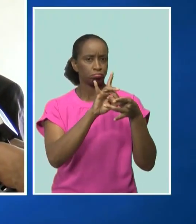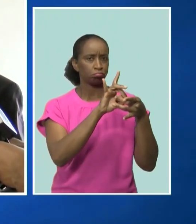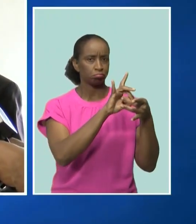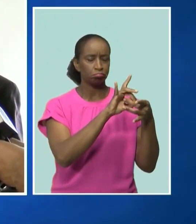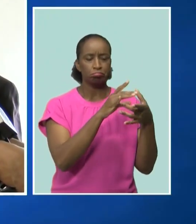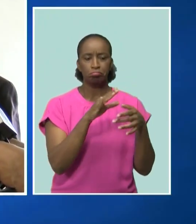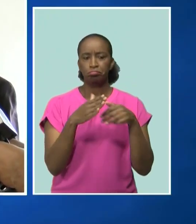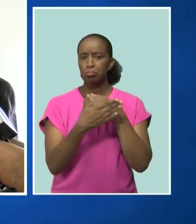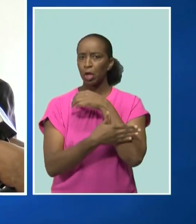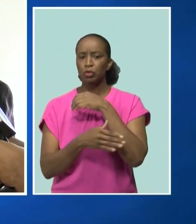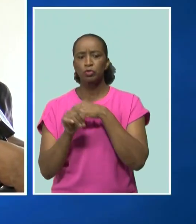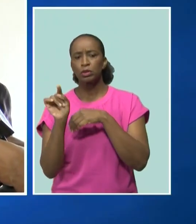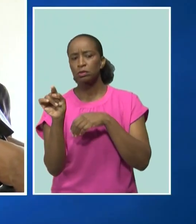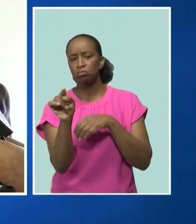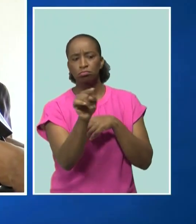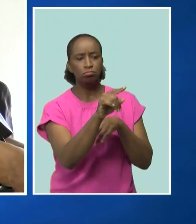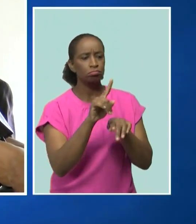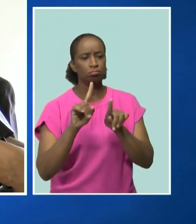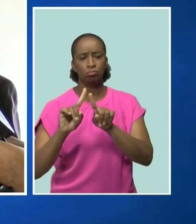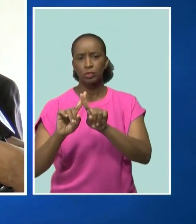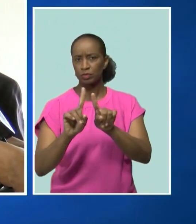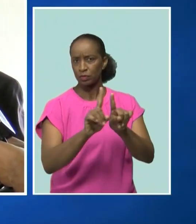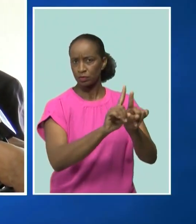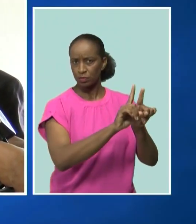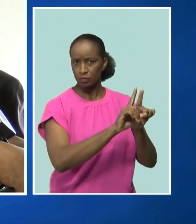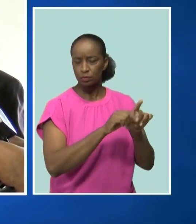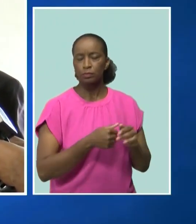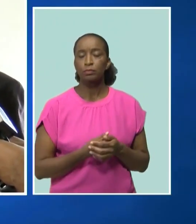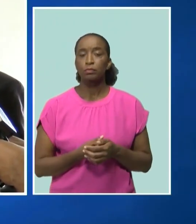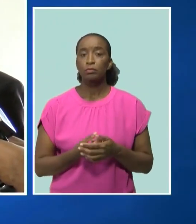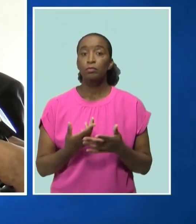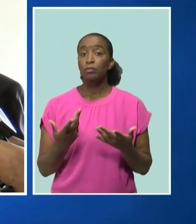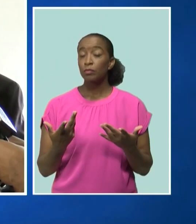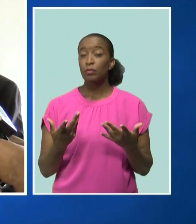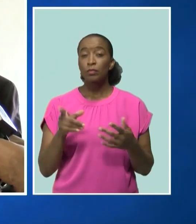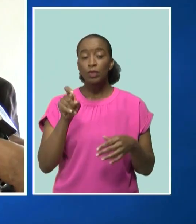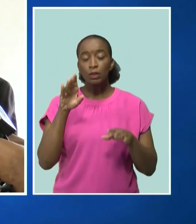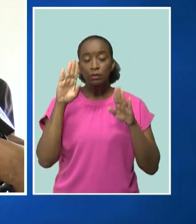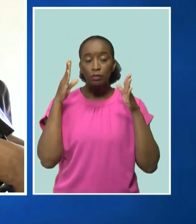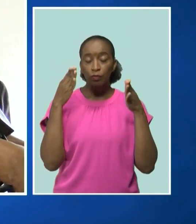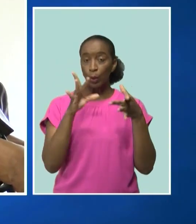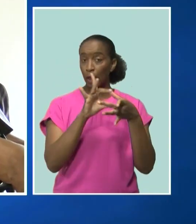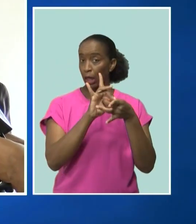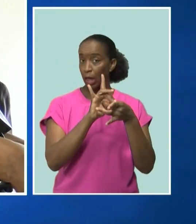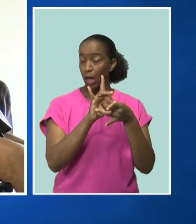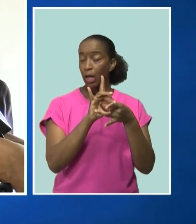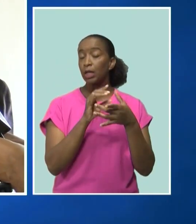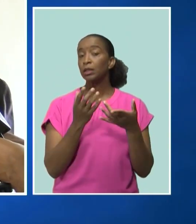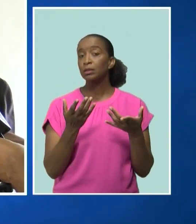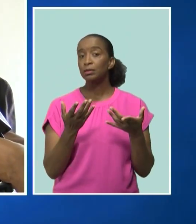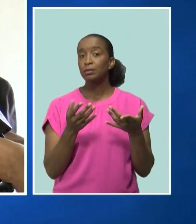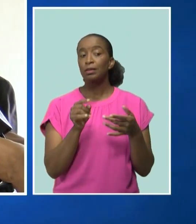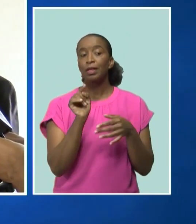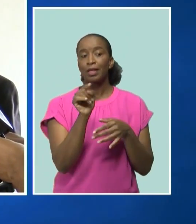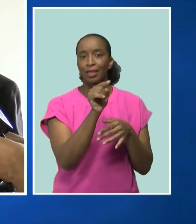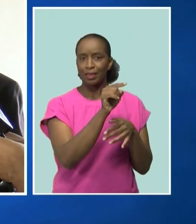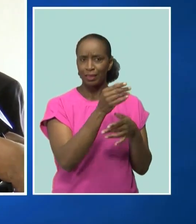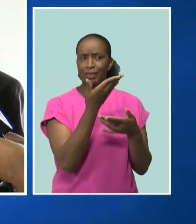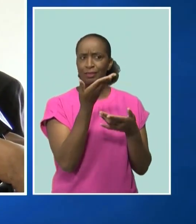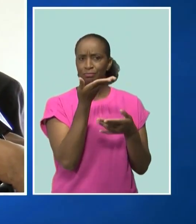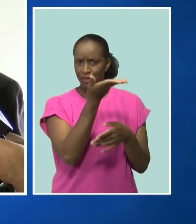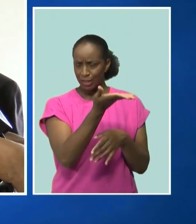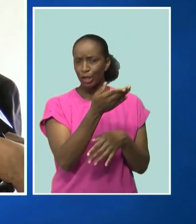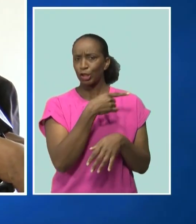all countries in the world, and more especially countries as large and as diverse as the People's Republic of